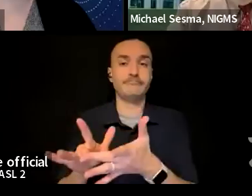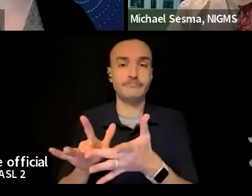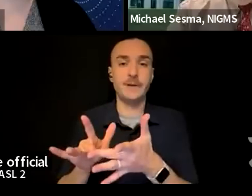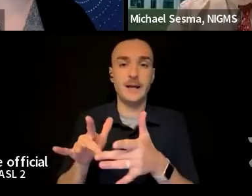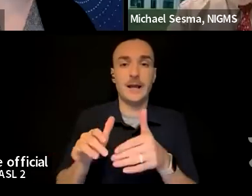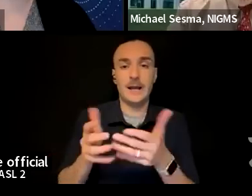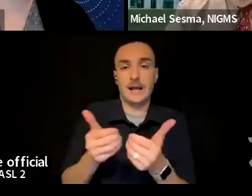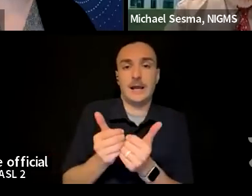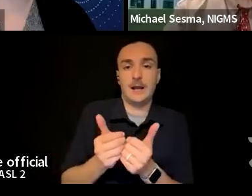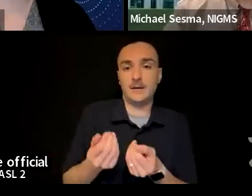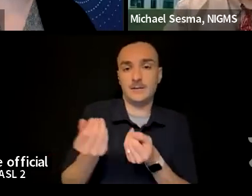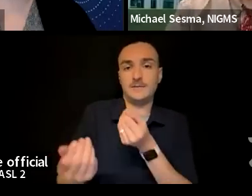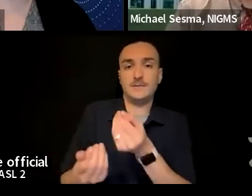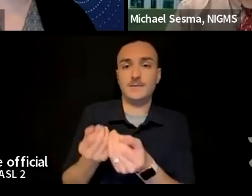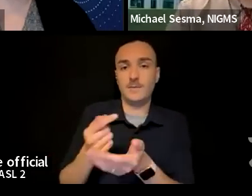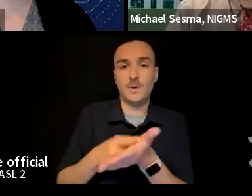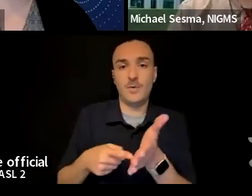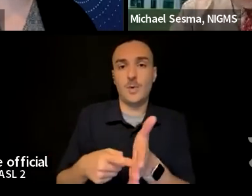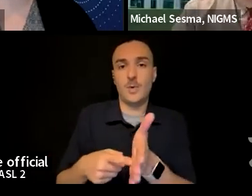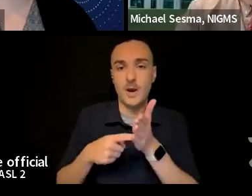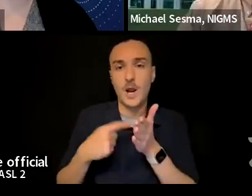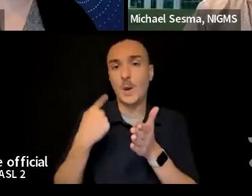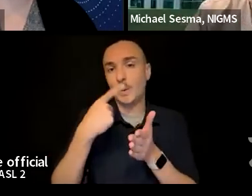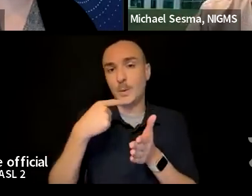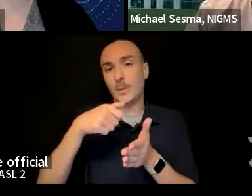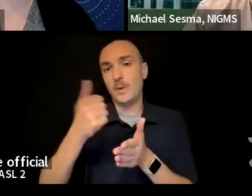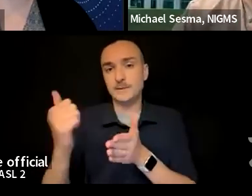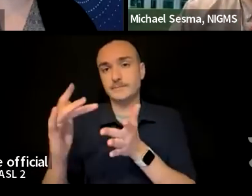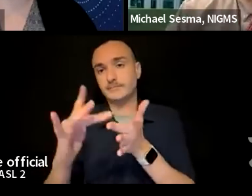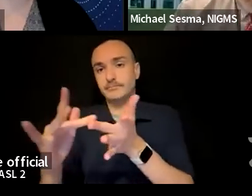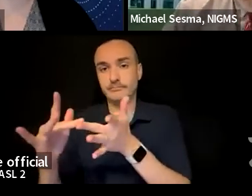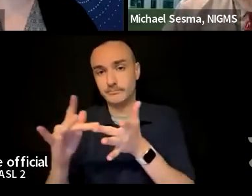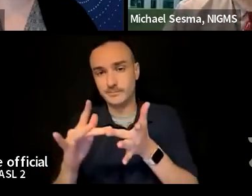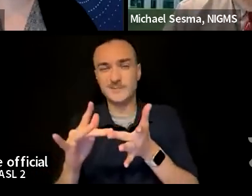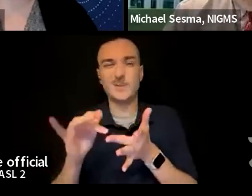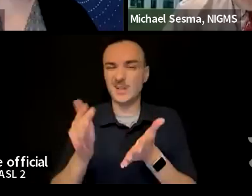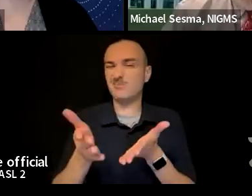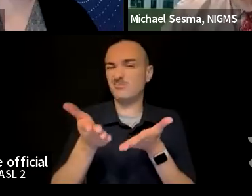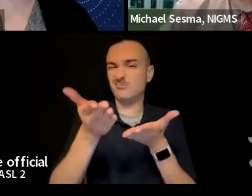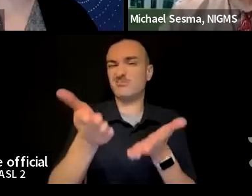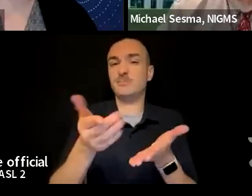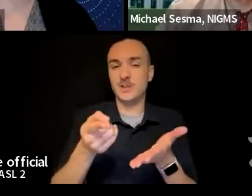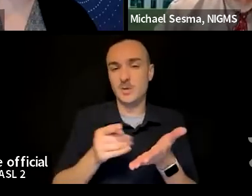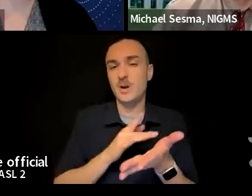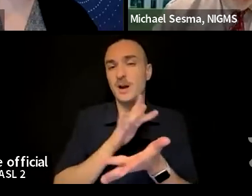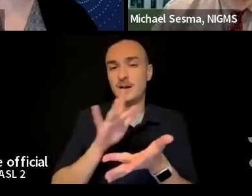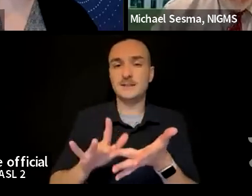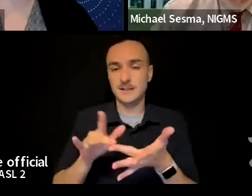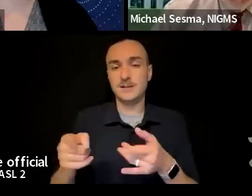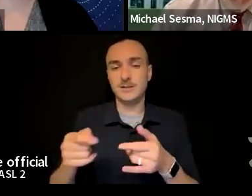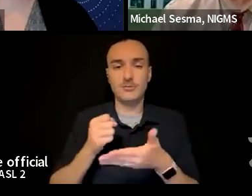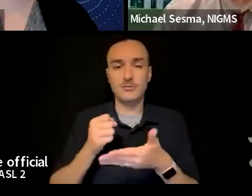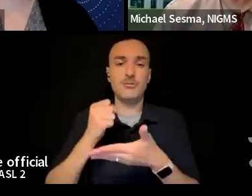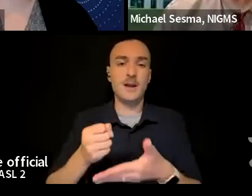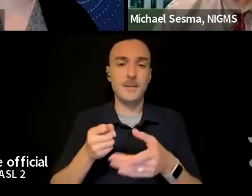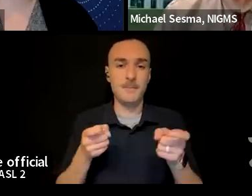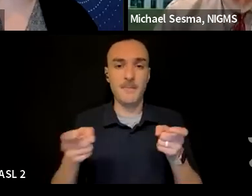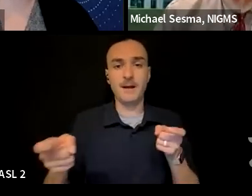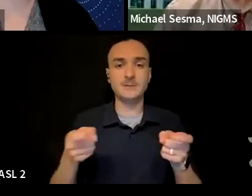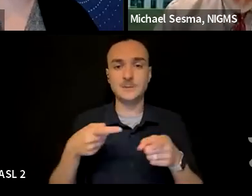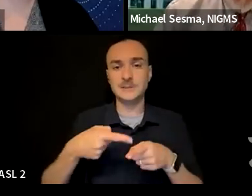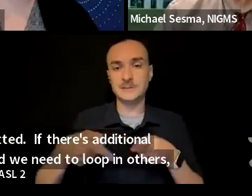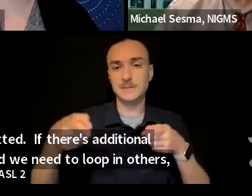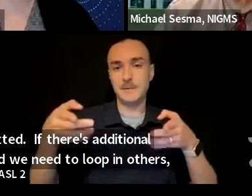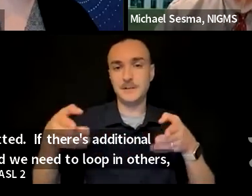to interact both pre and post award with your grants management specialists. That's great. Thank you. And I'm going to throw this one to